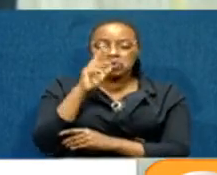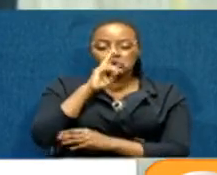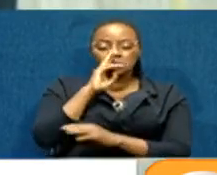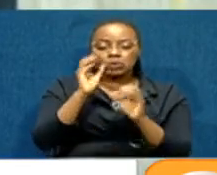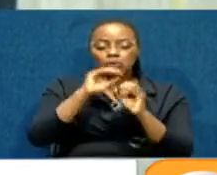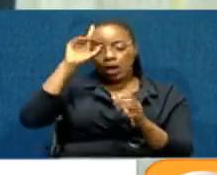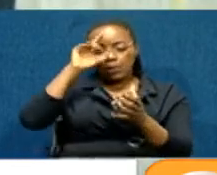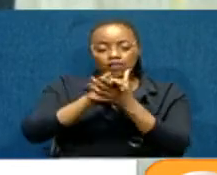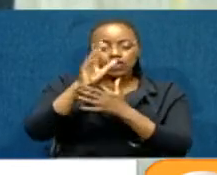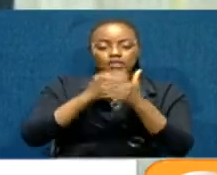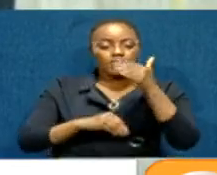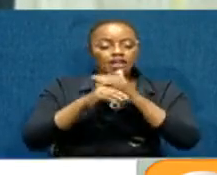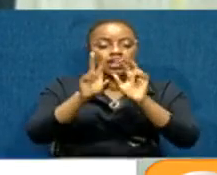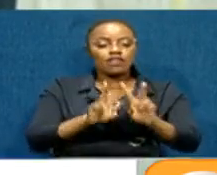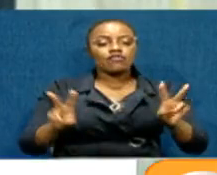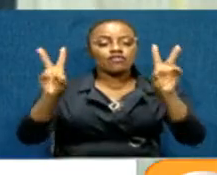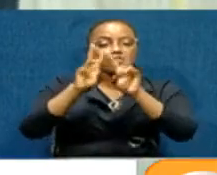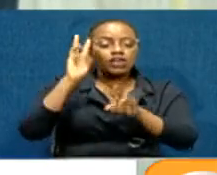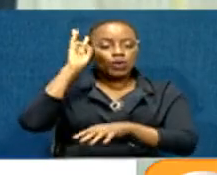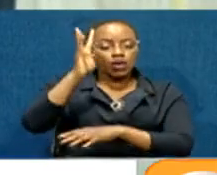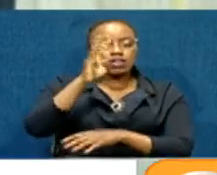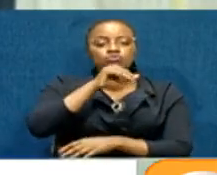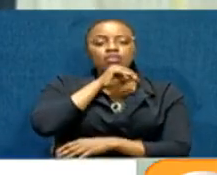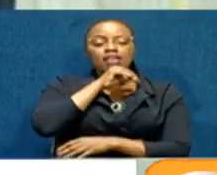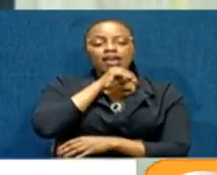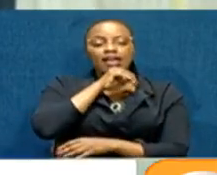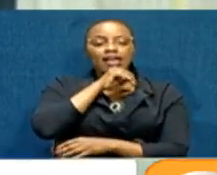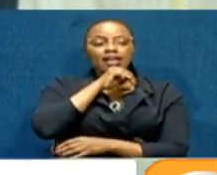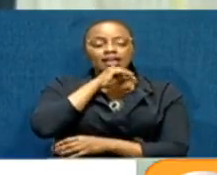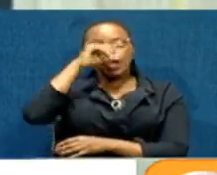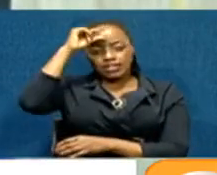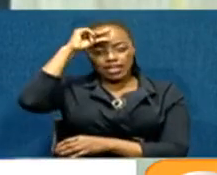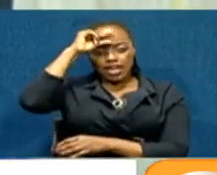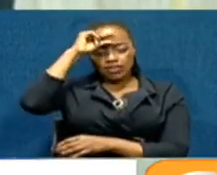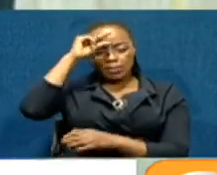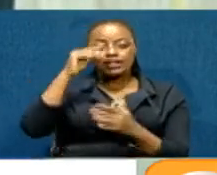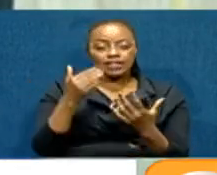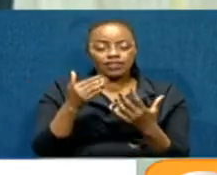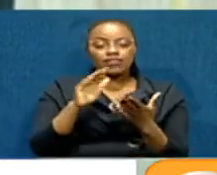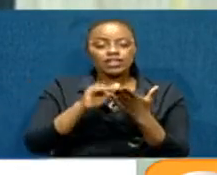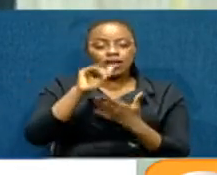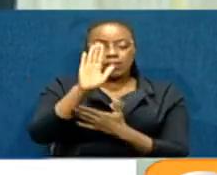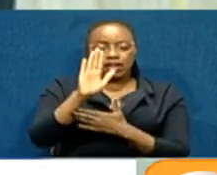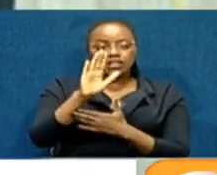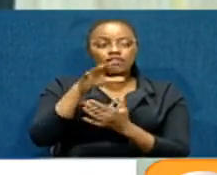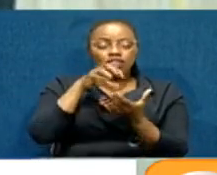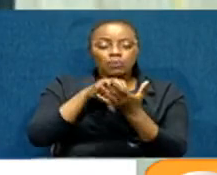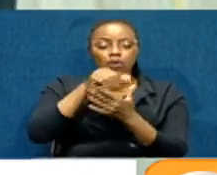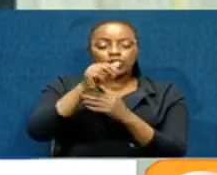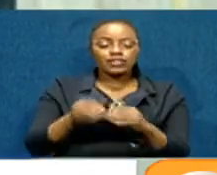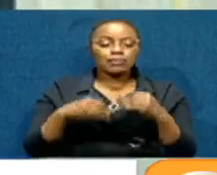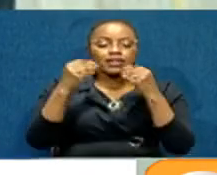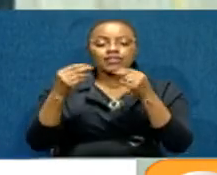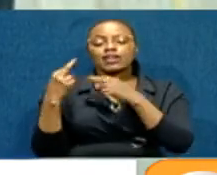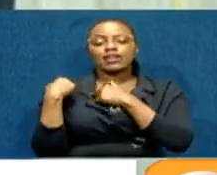We believe she's going to add a lot of value to Raila Odinga's government, especially in the docket that she has been